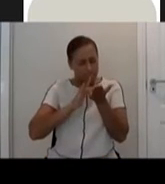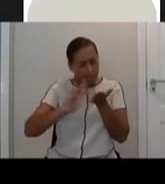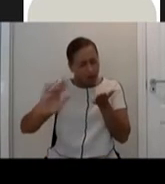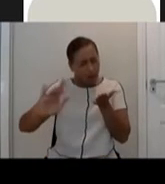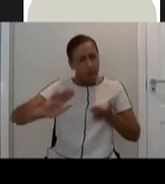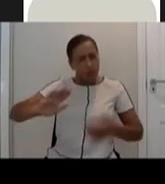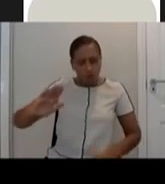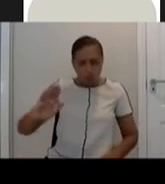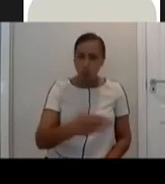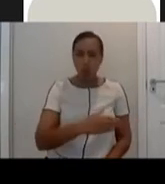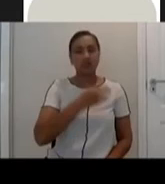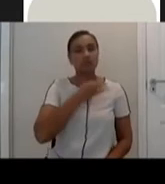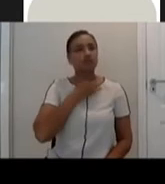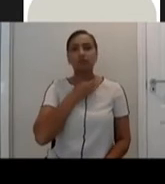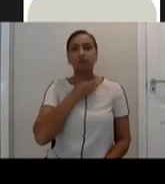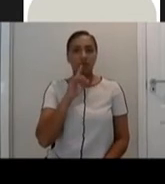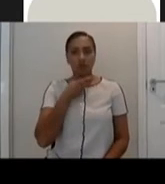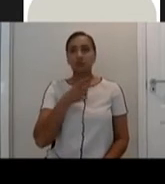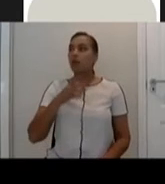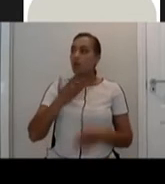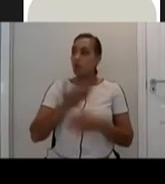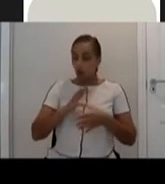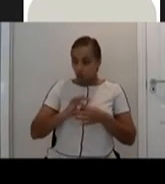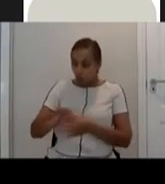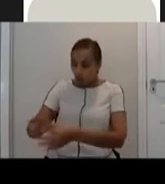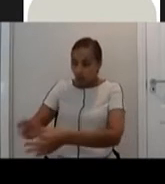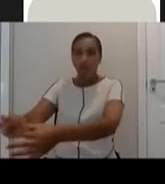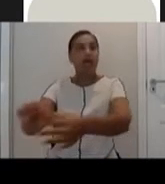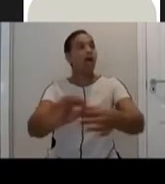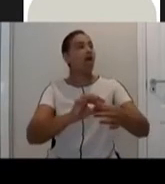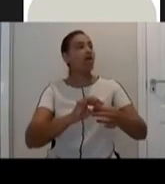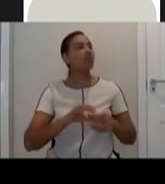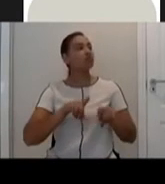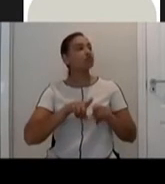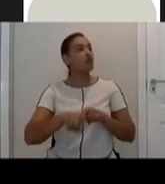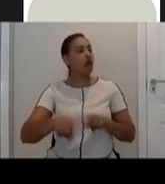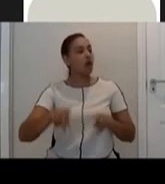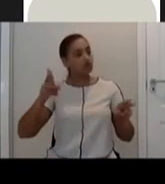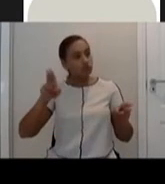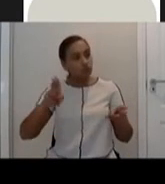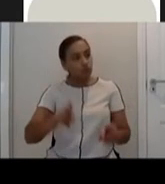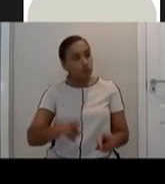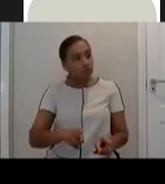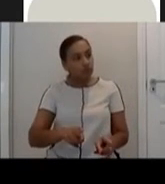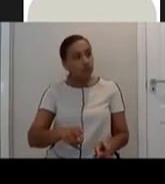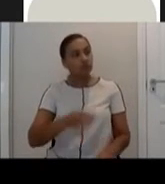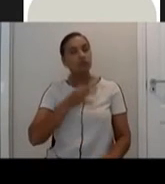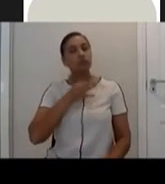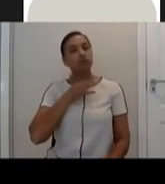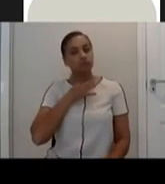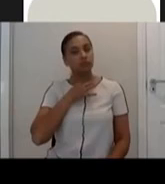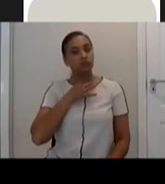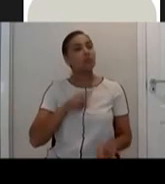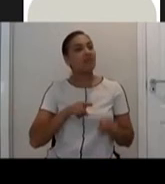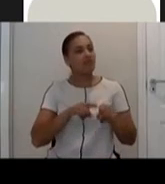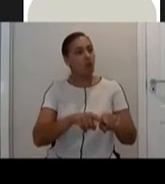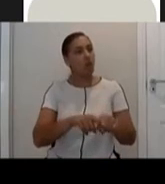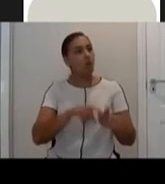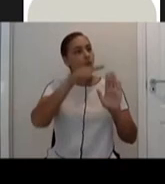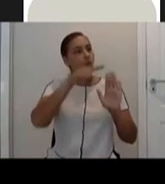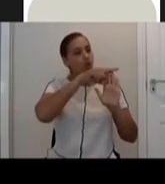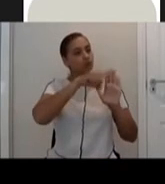that away. But actually, what we're trying to do is all work to reducing the levels of risk by taking all of these various actions. Absolutely, that's